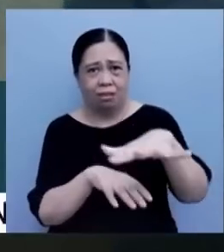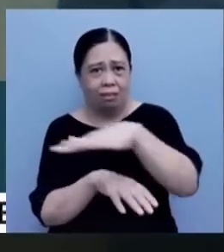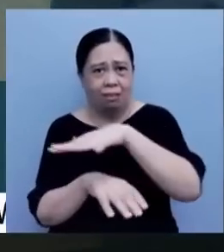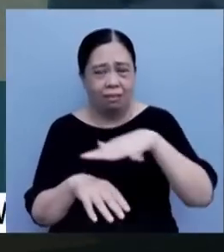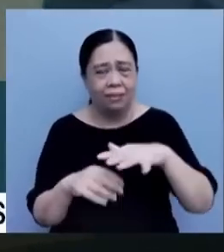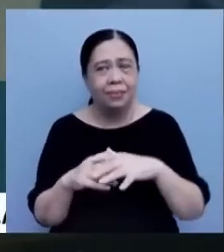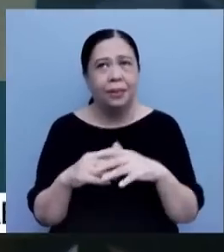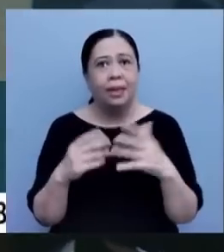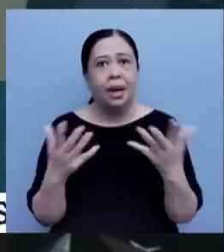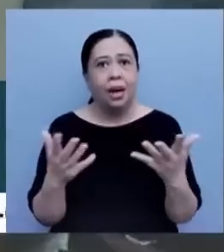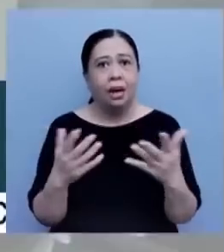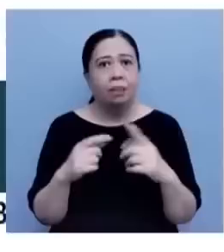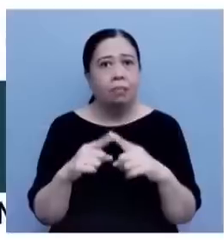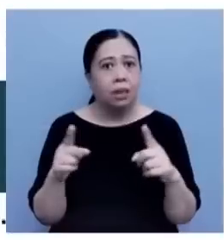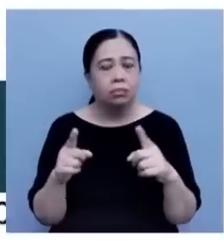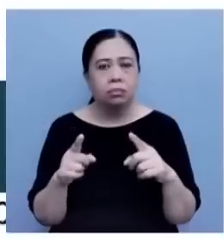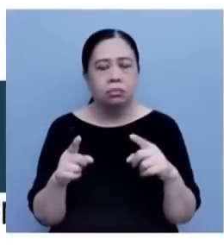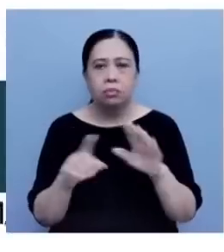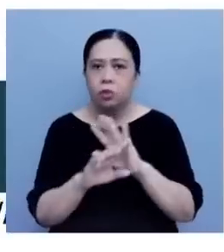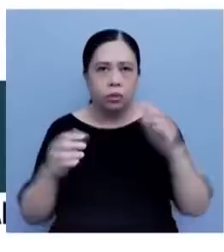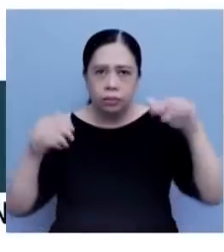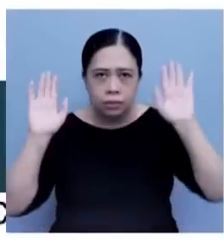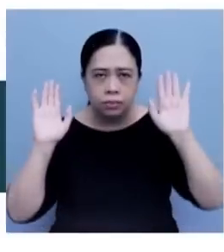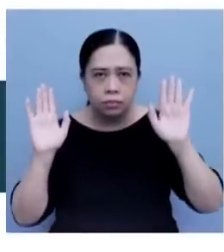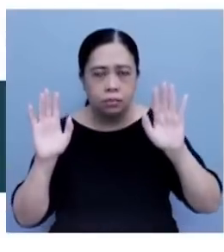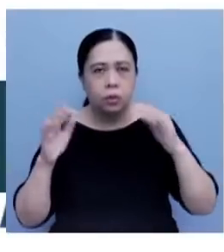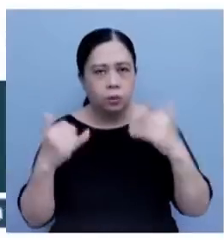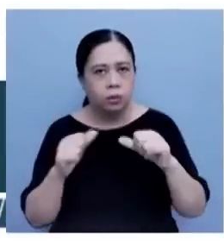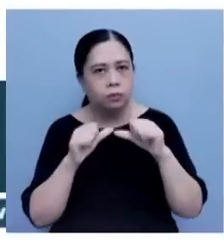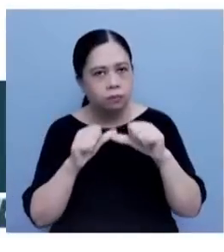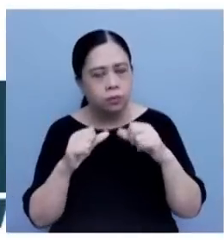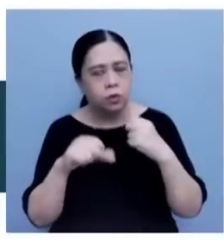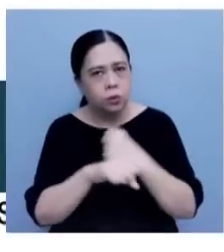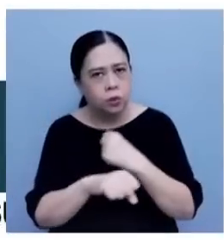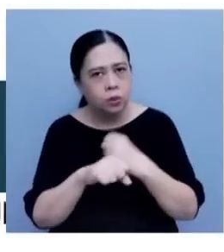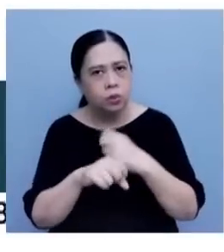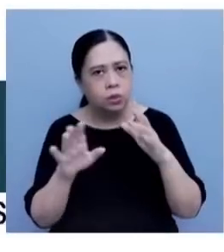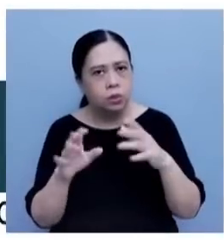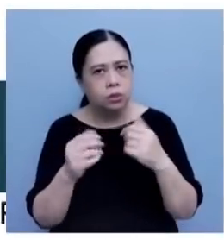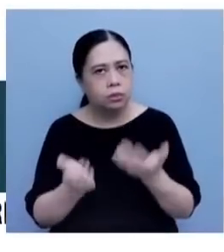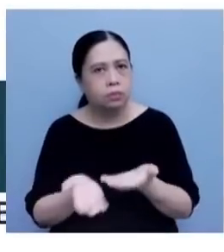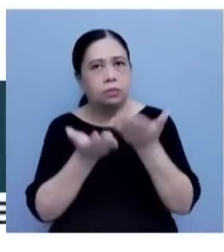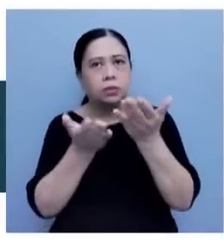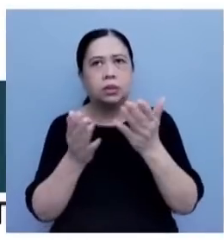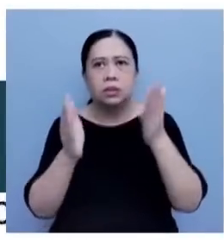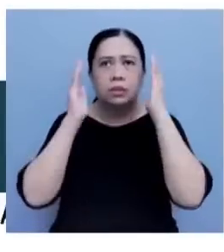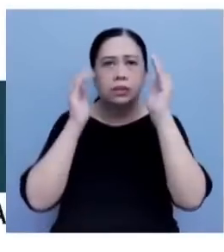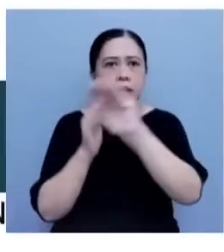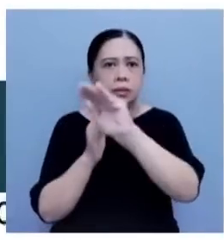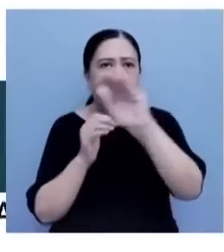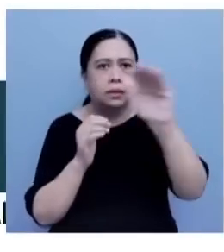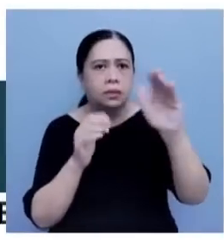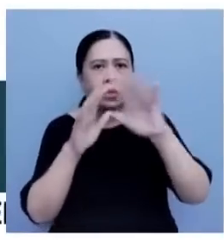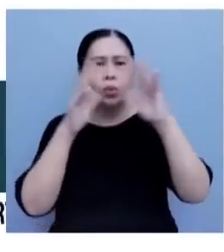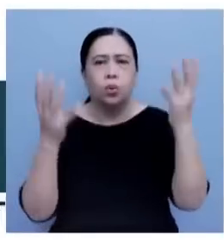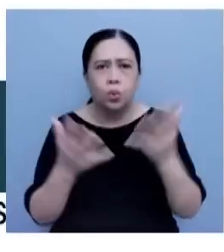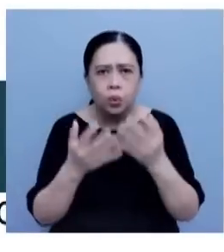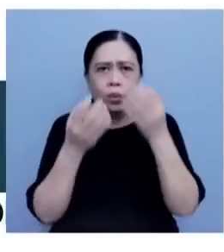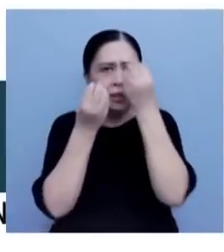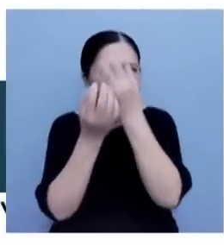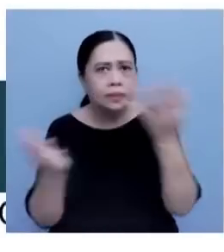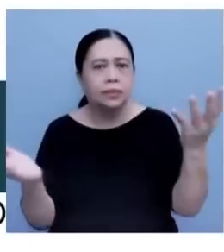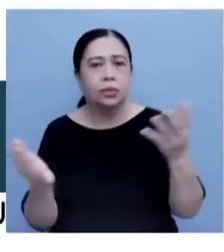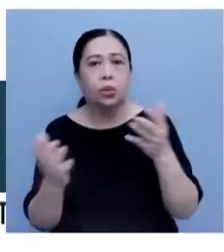But we must not give up. We must not give up on bringing to the attention of the world through